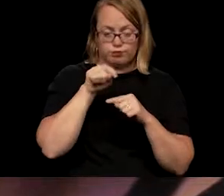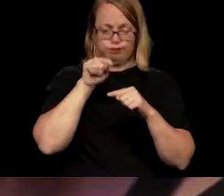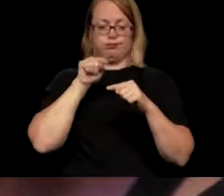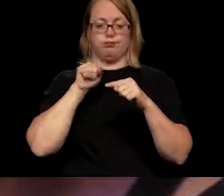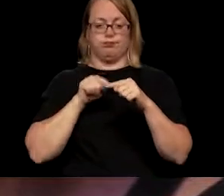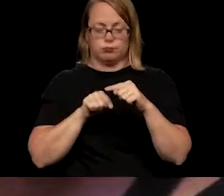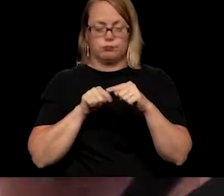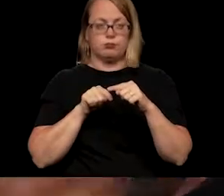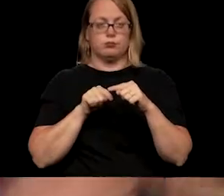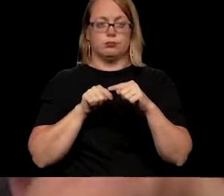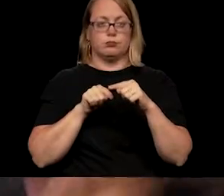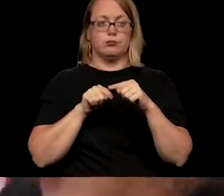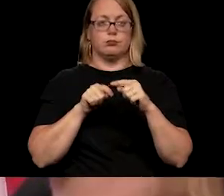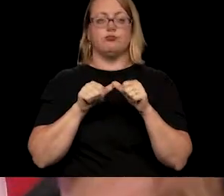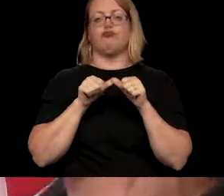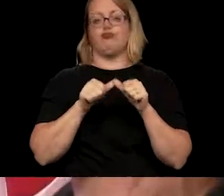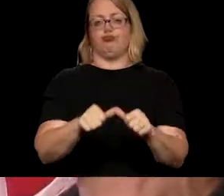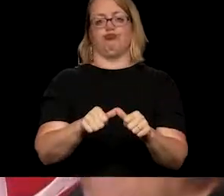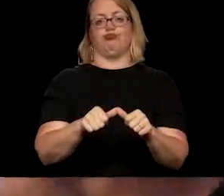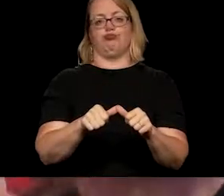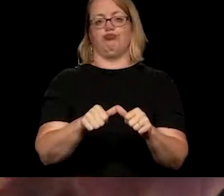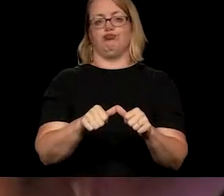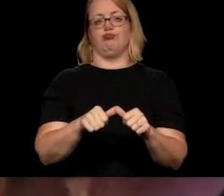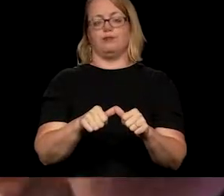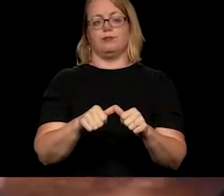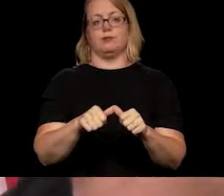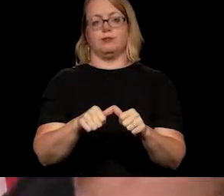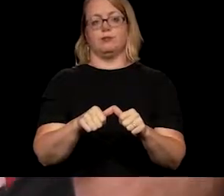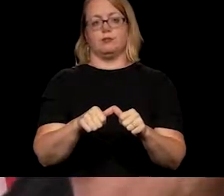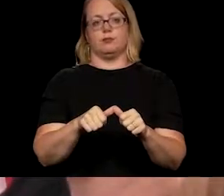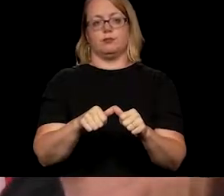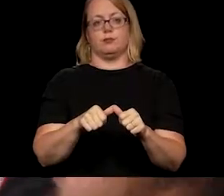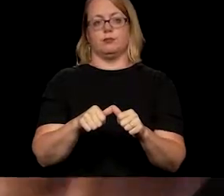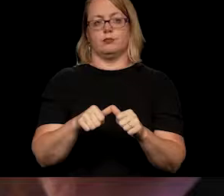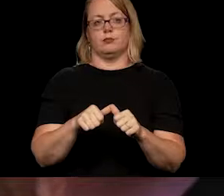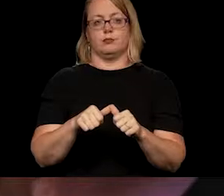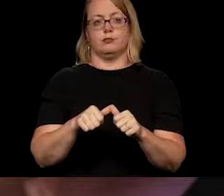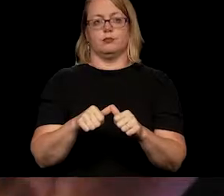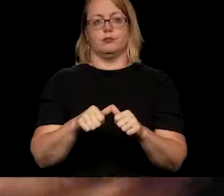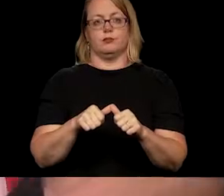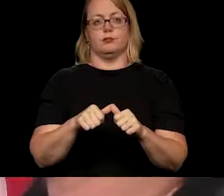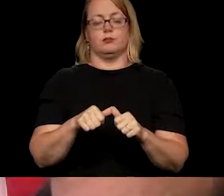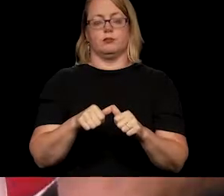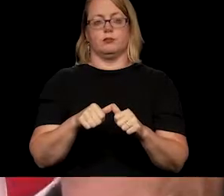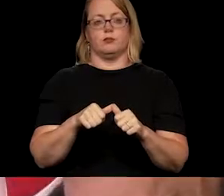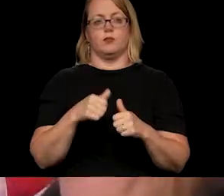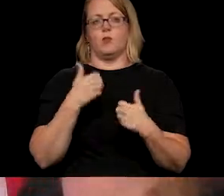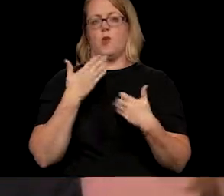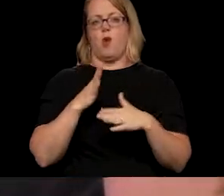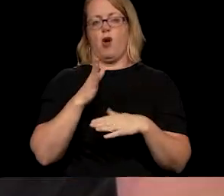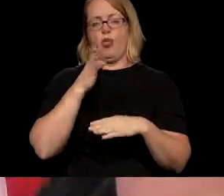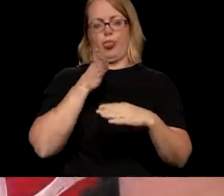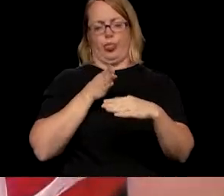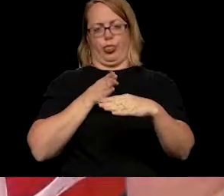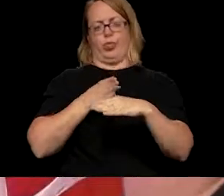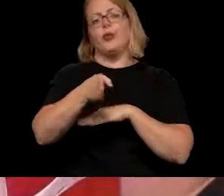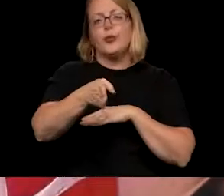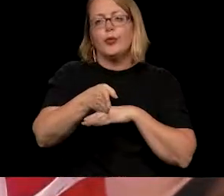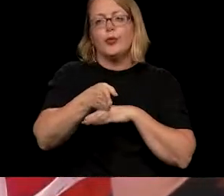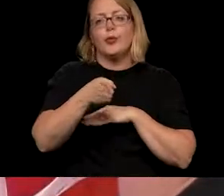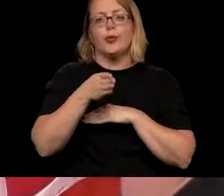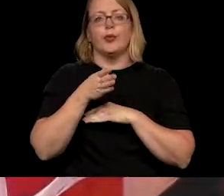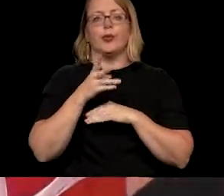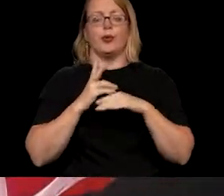and then continue all the way down. You don't want to cut through that. So skip every time you hit a branch. We will get back to the